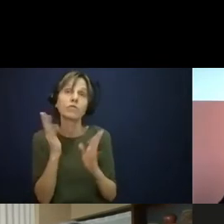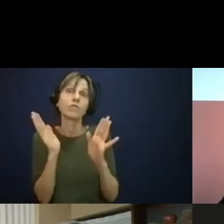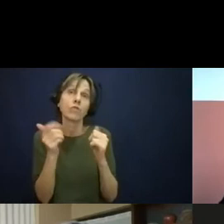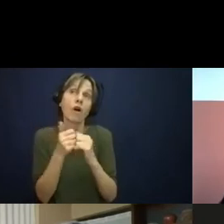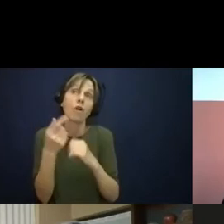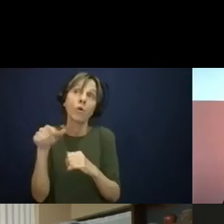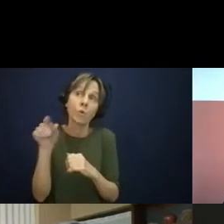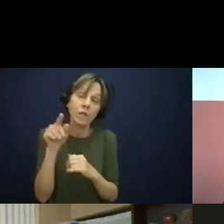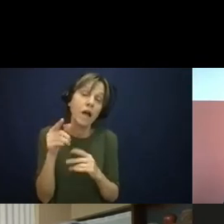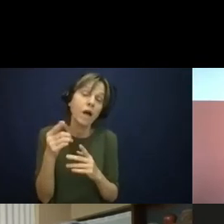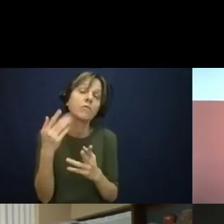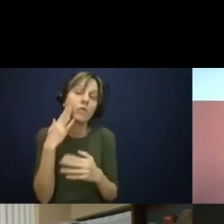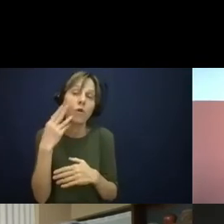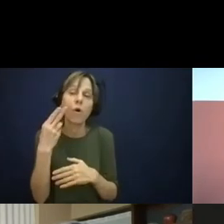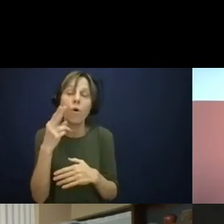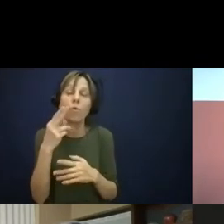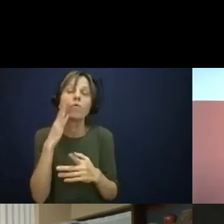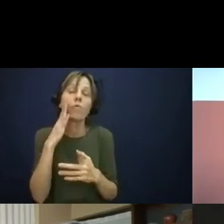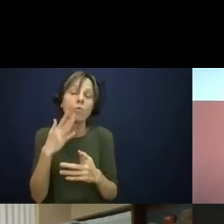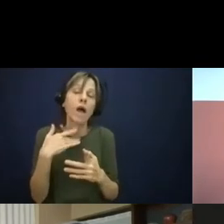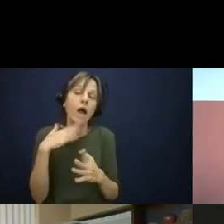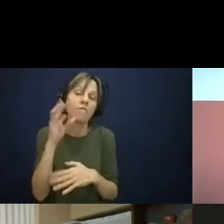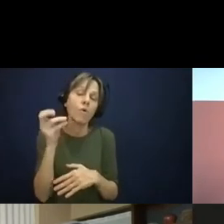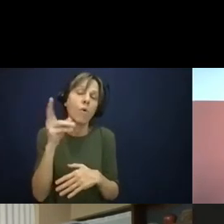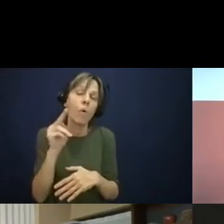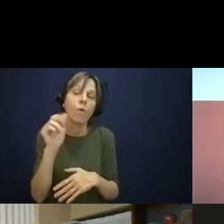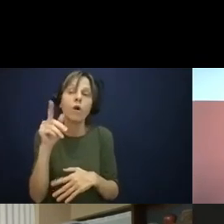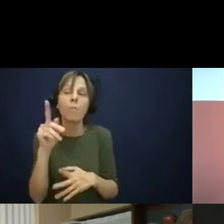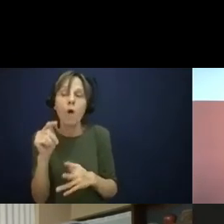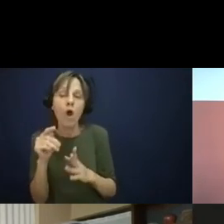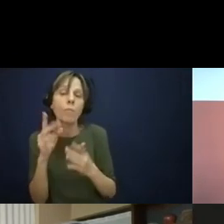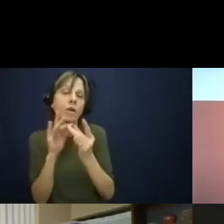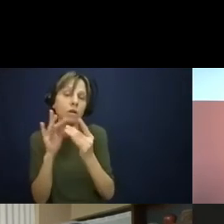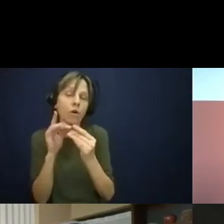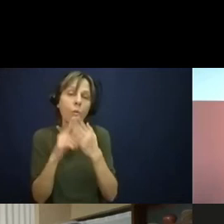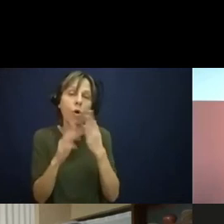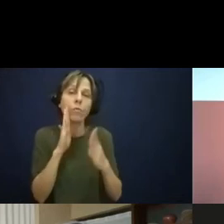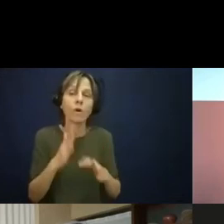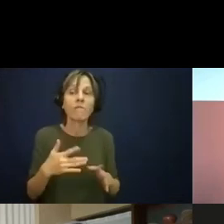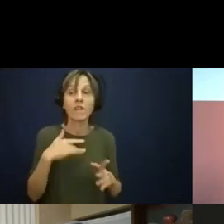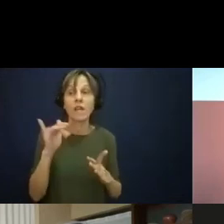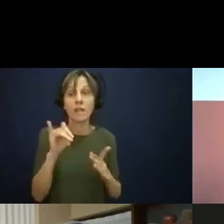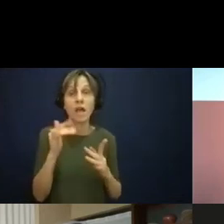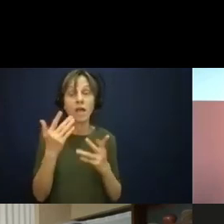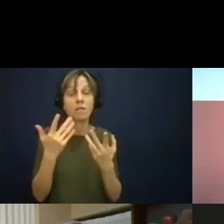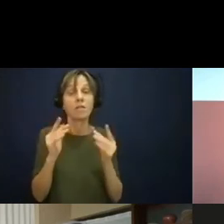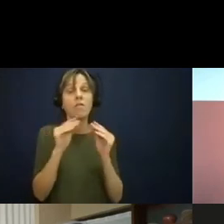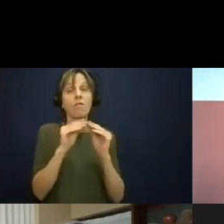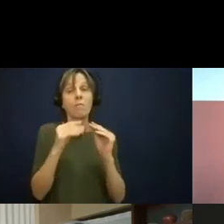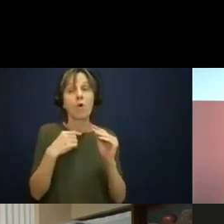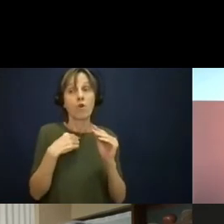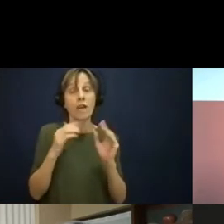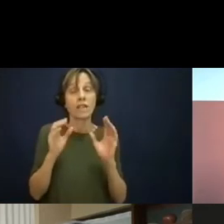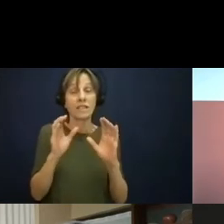be housed in a minute. You're going to have your own apartment. This is what it's going to feel like. So the more I did that, the more I forgot it's becoming a job,